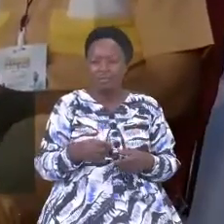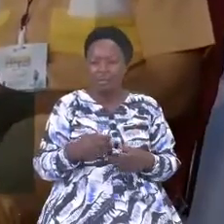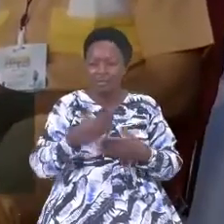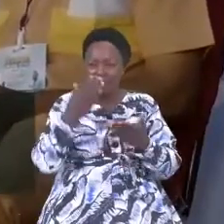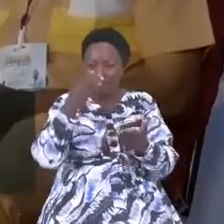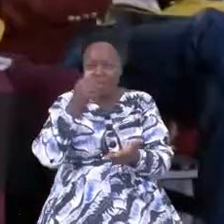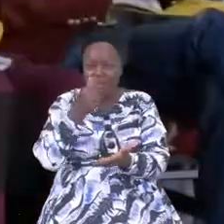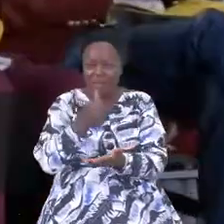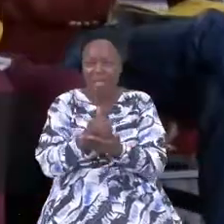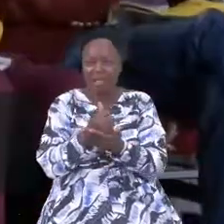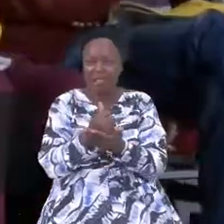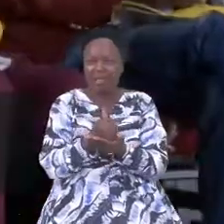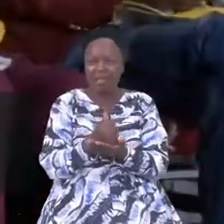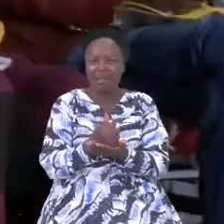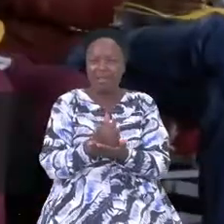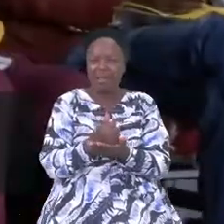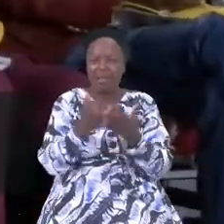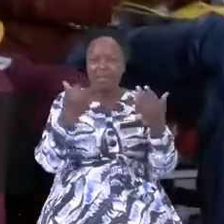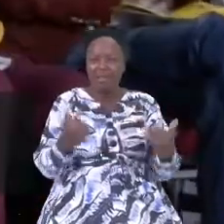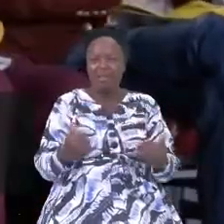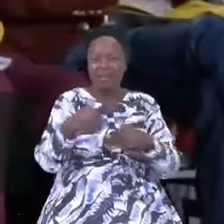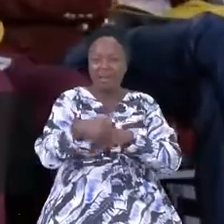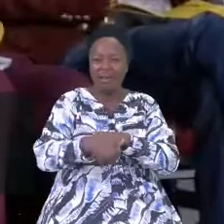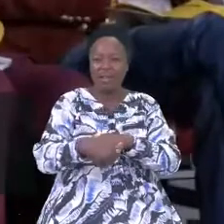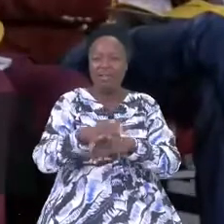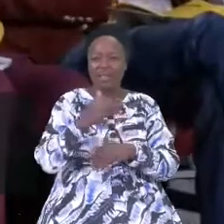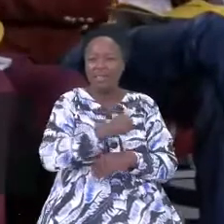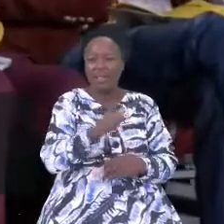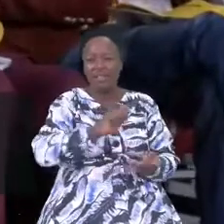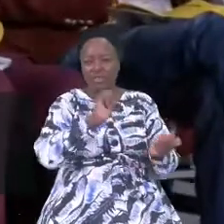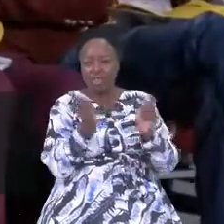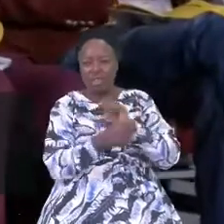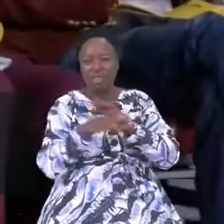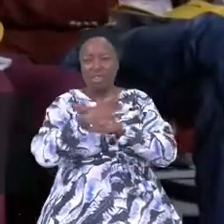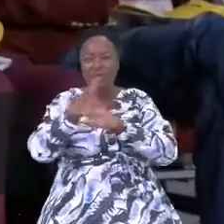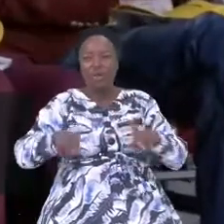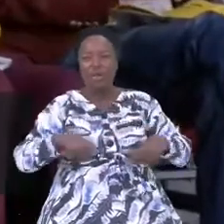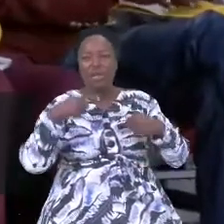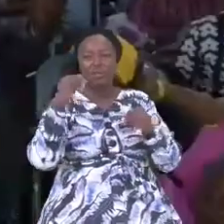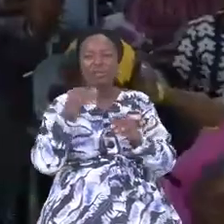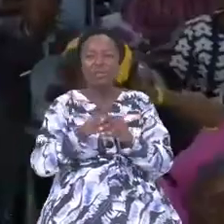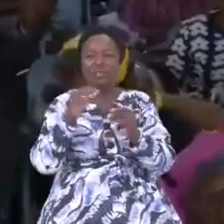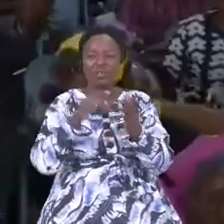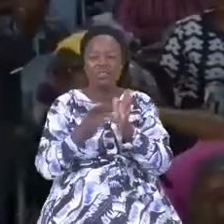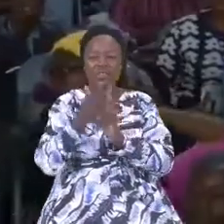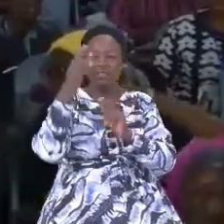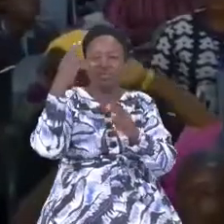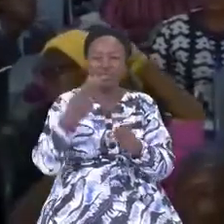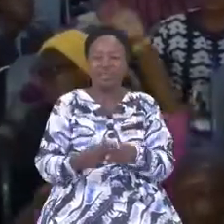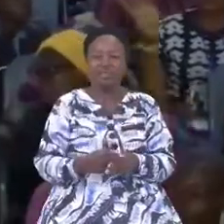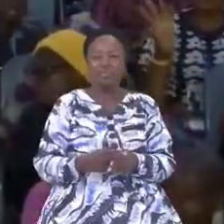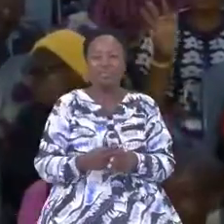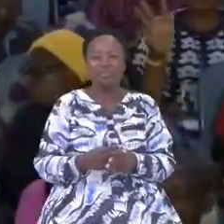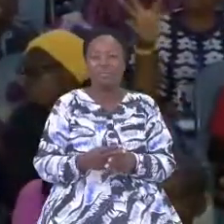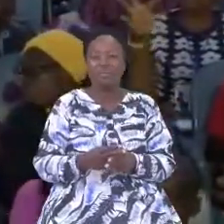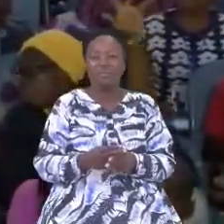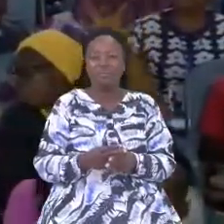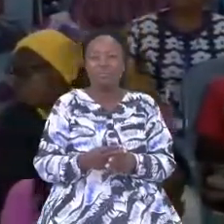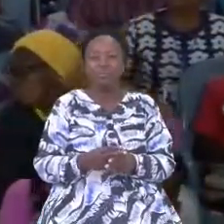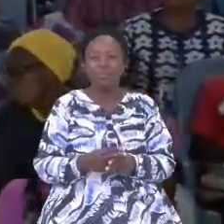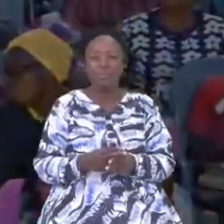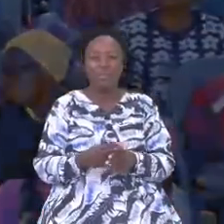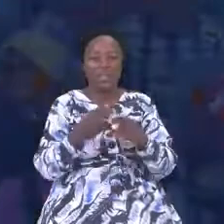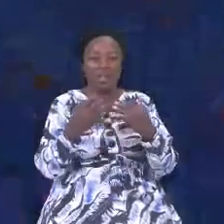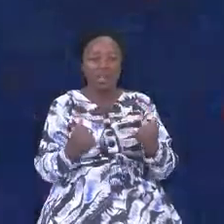there. Tonight, a turning point in your life, in Jesus' name. Now,